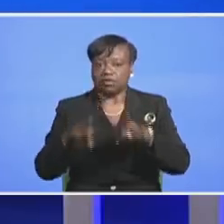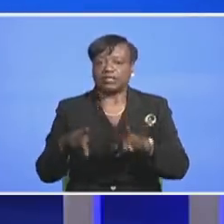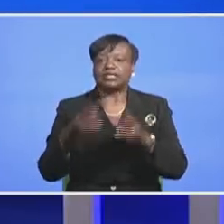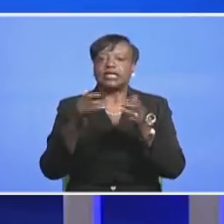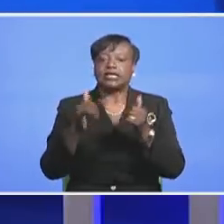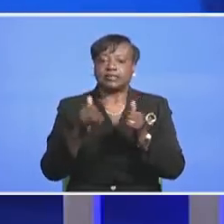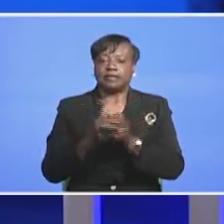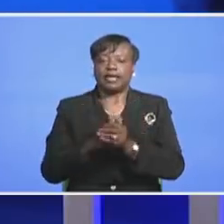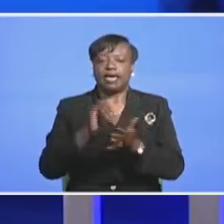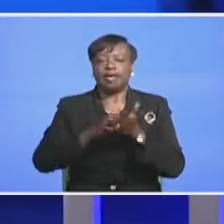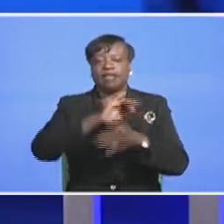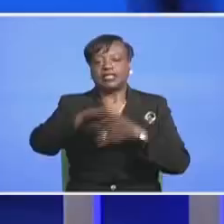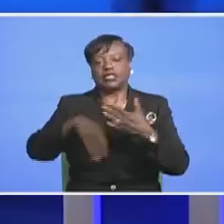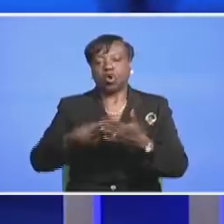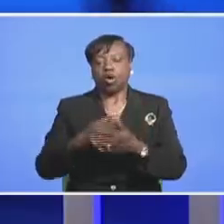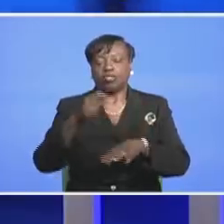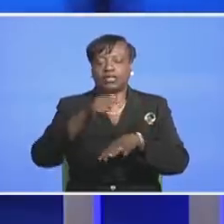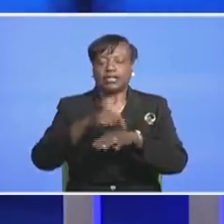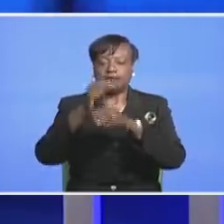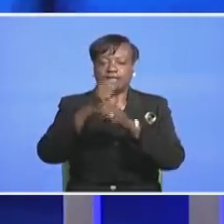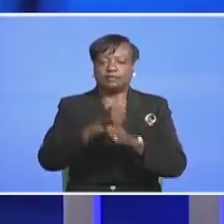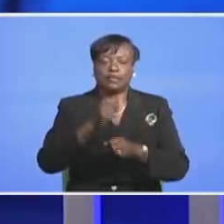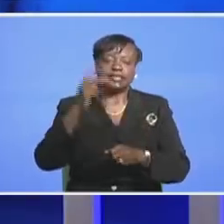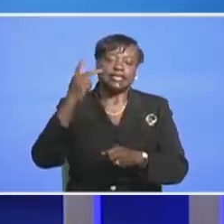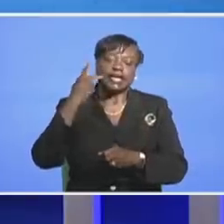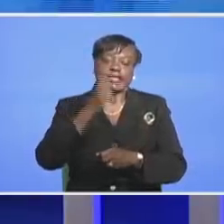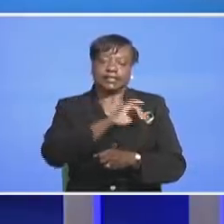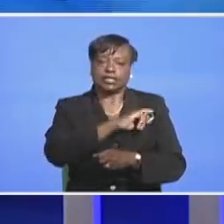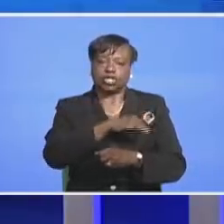That's all the time we have for sports. I'm Kelsey Johnson.